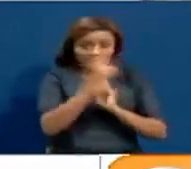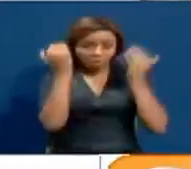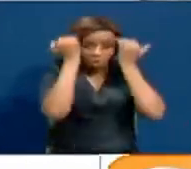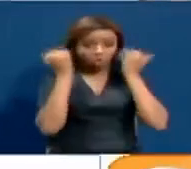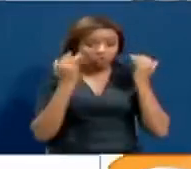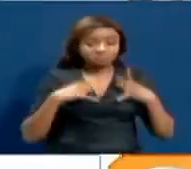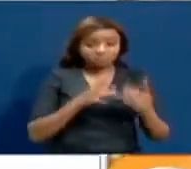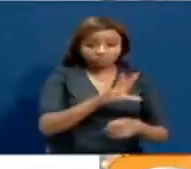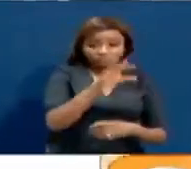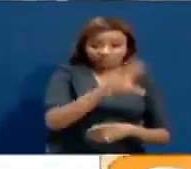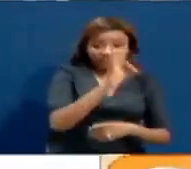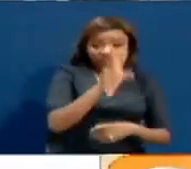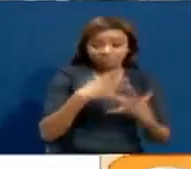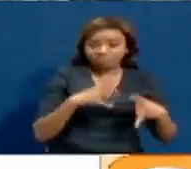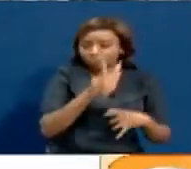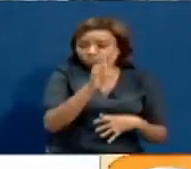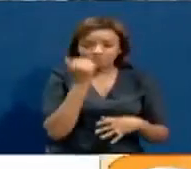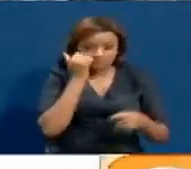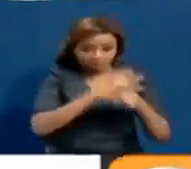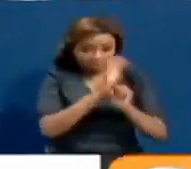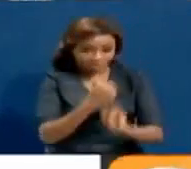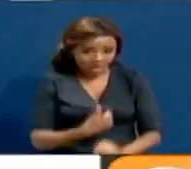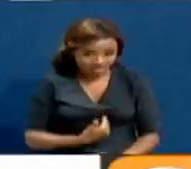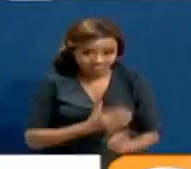two people tested positive for COVID-19.